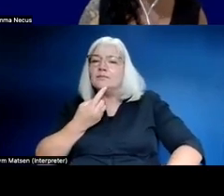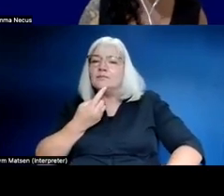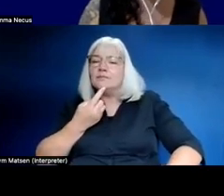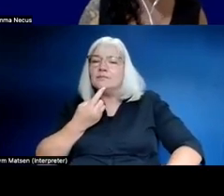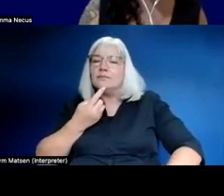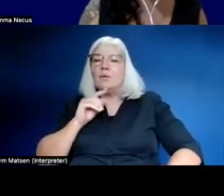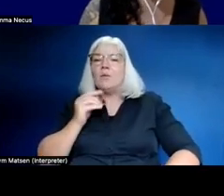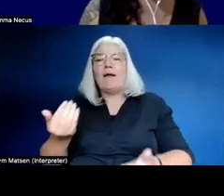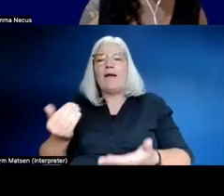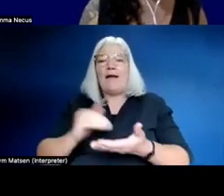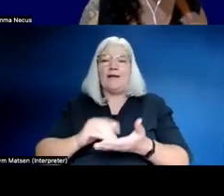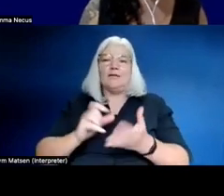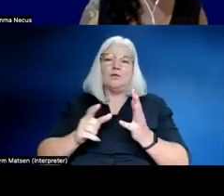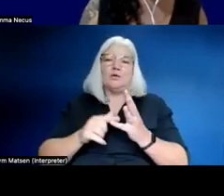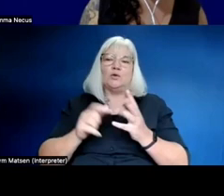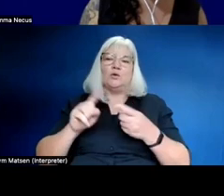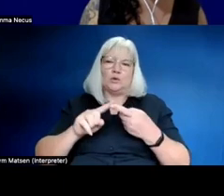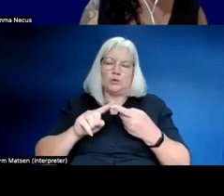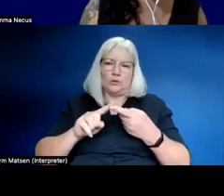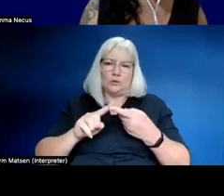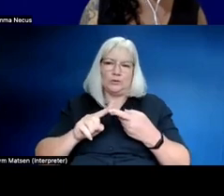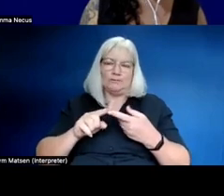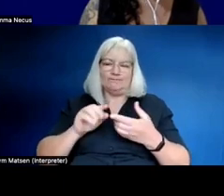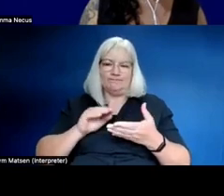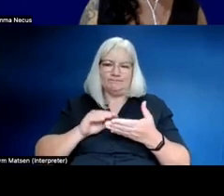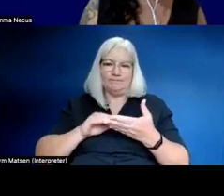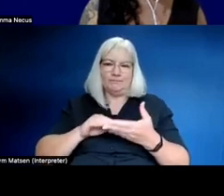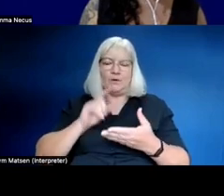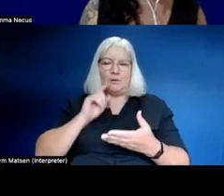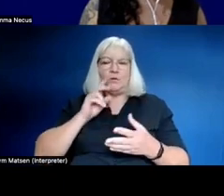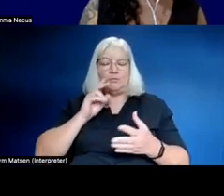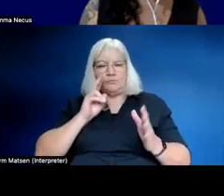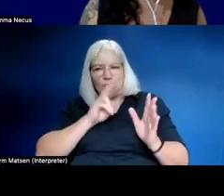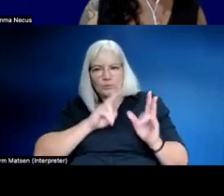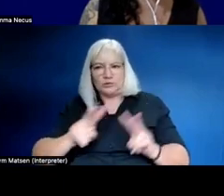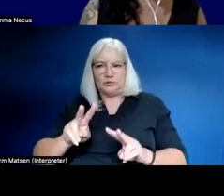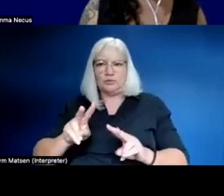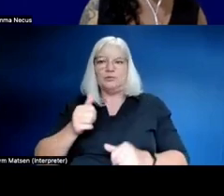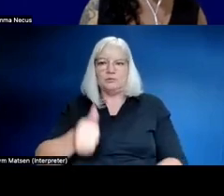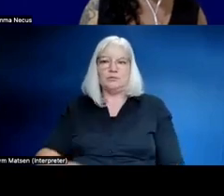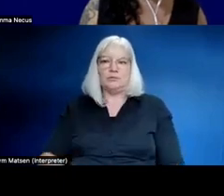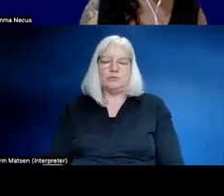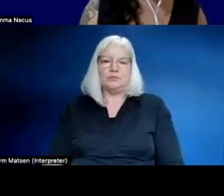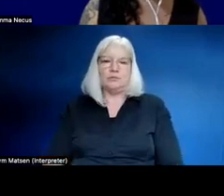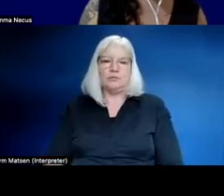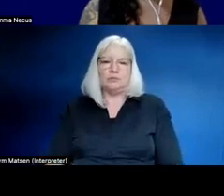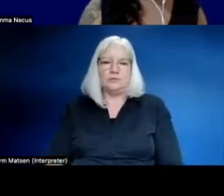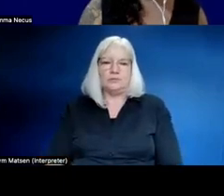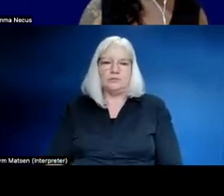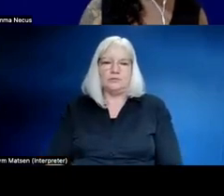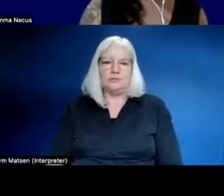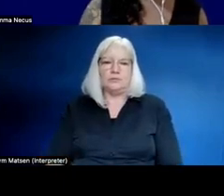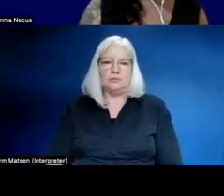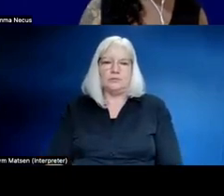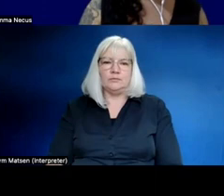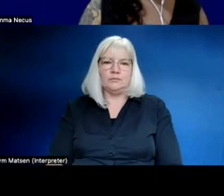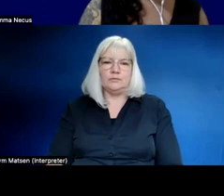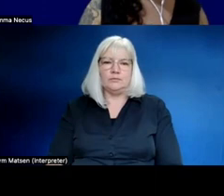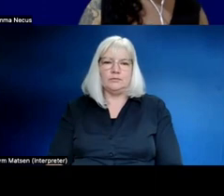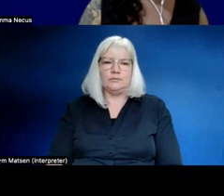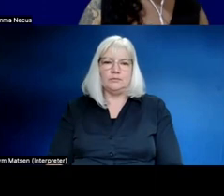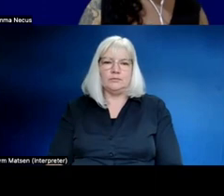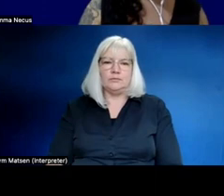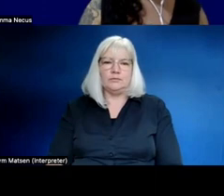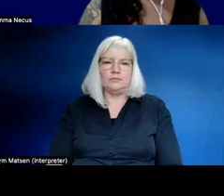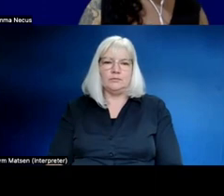some cues for her. So I'll play the video and talk to this at the end. Do you want to have some